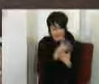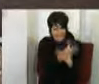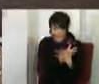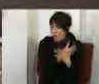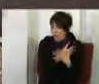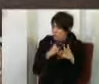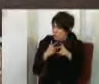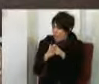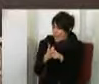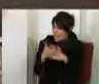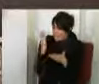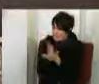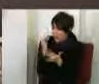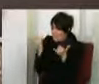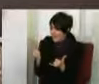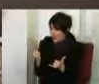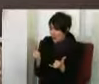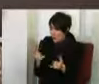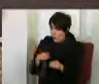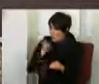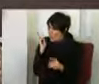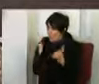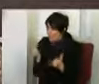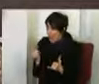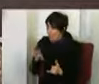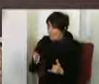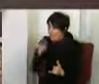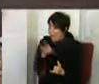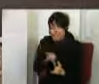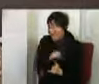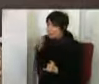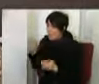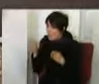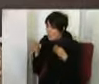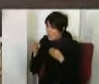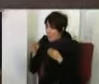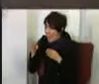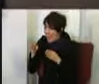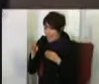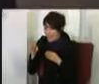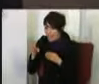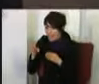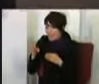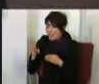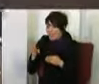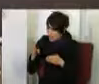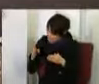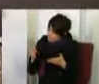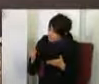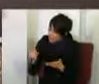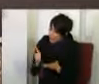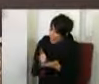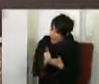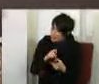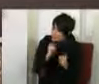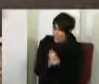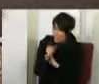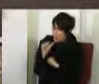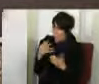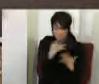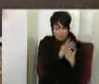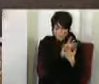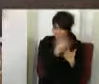while the going is getting good. Find another way of bringing about a change in the world.